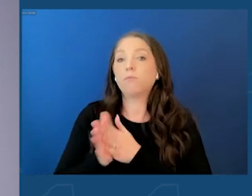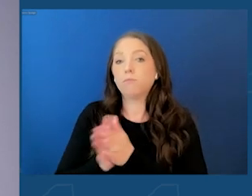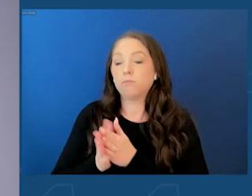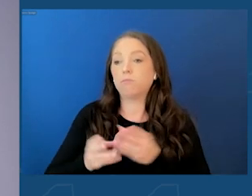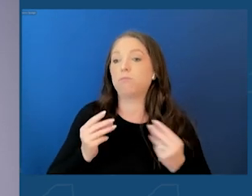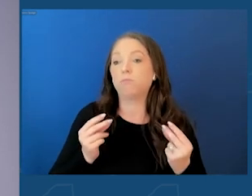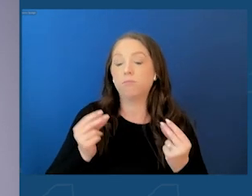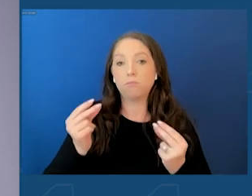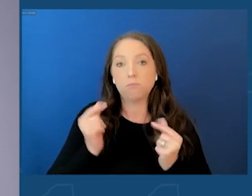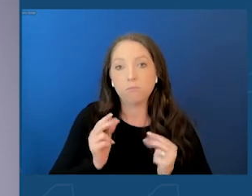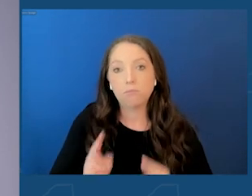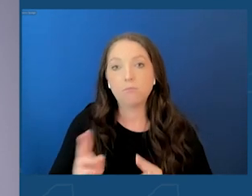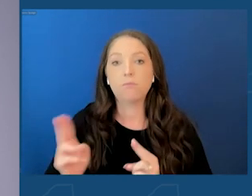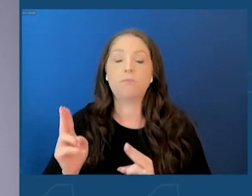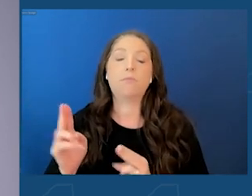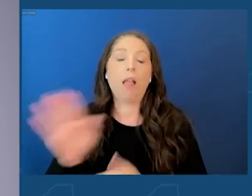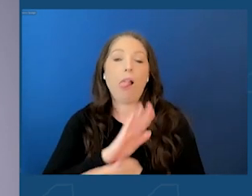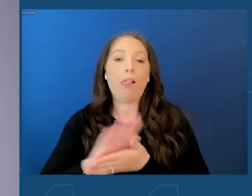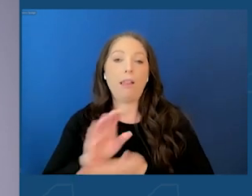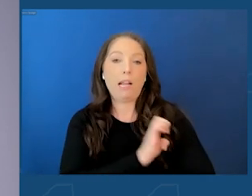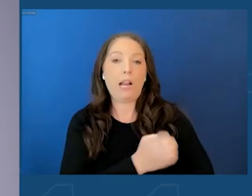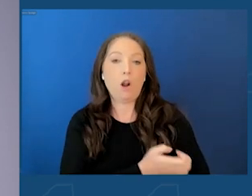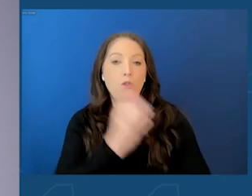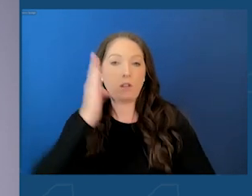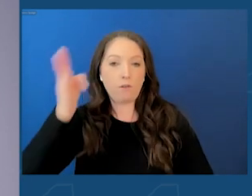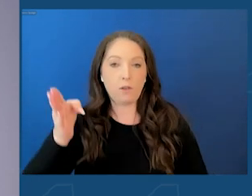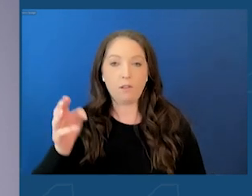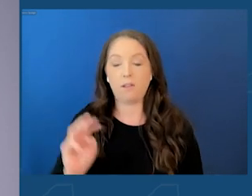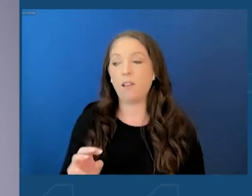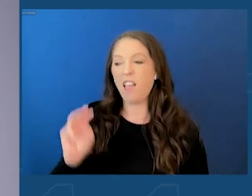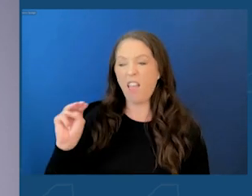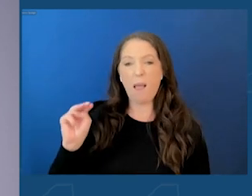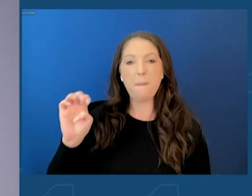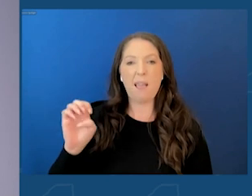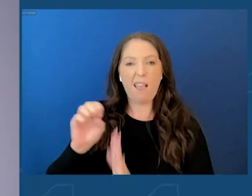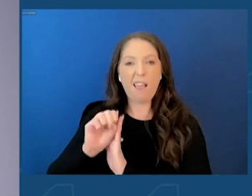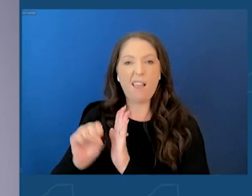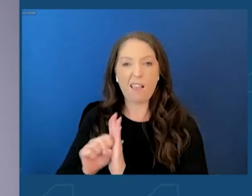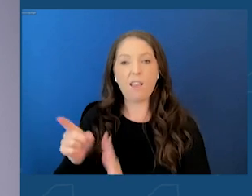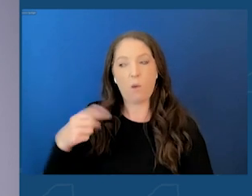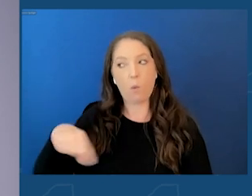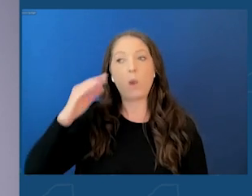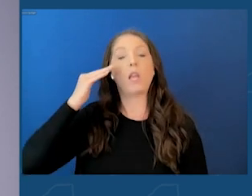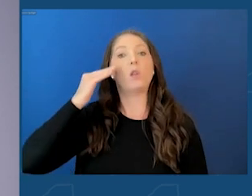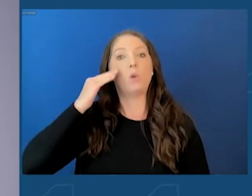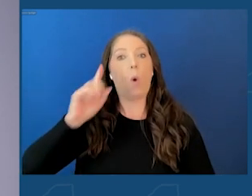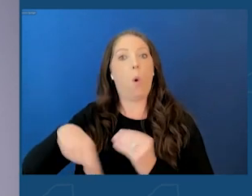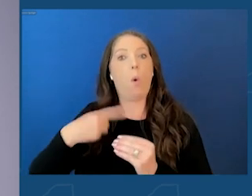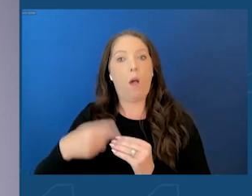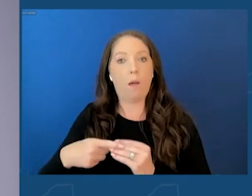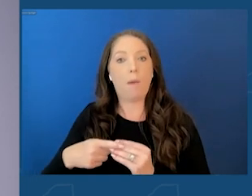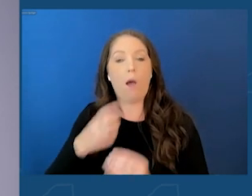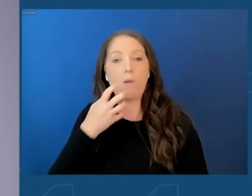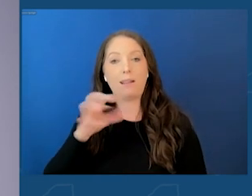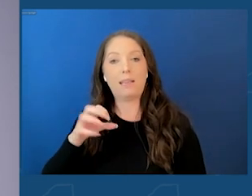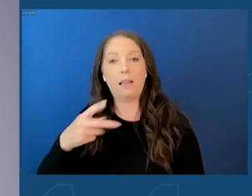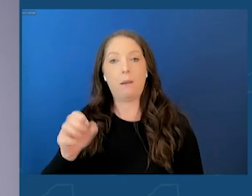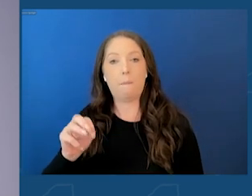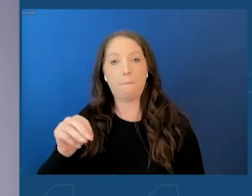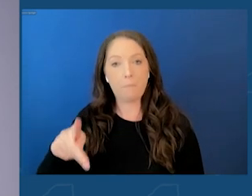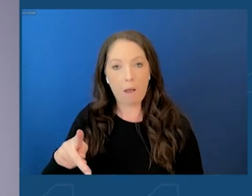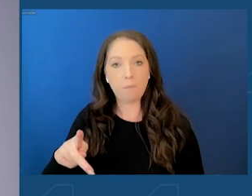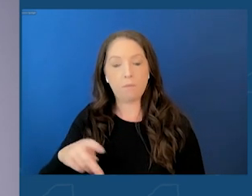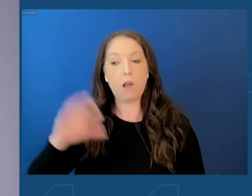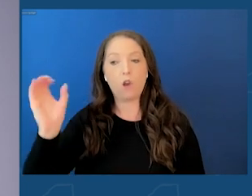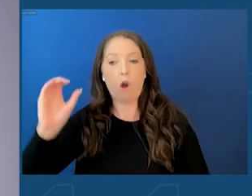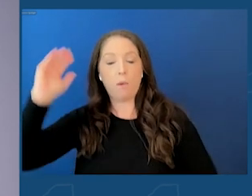future. Maine knows a little bit about using high-efficiency heat pumps to cut our carbon emissions, to cut our